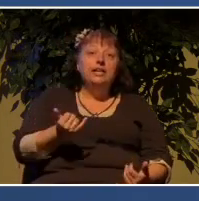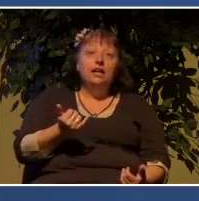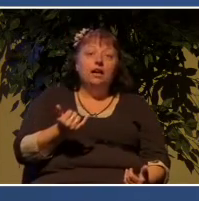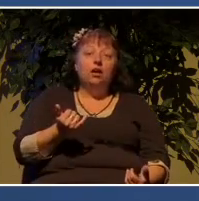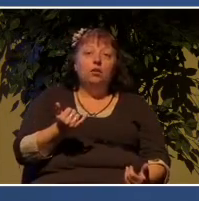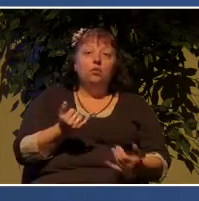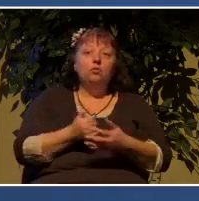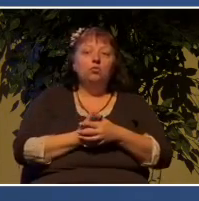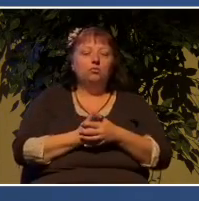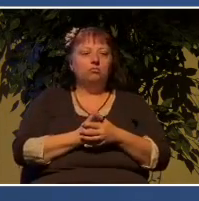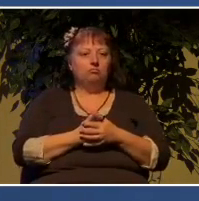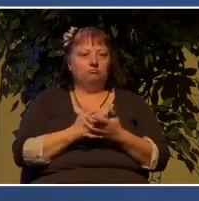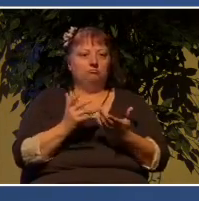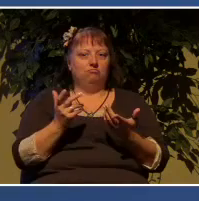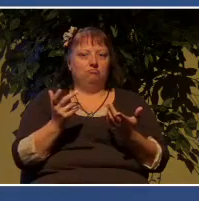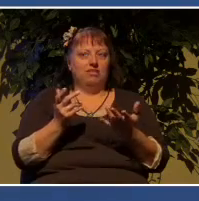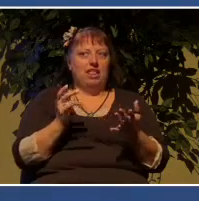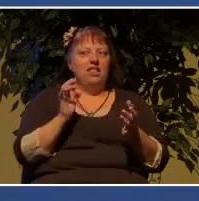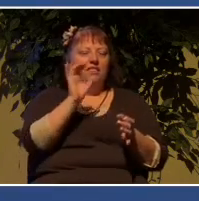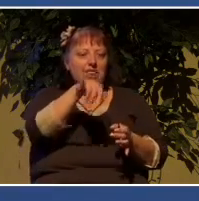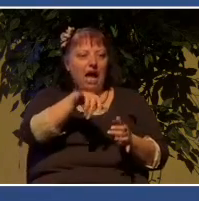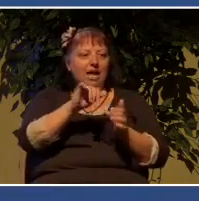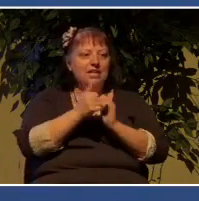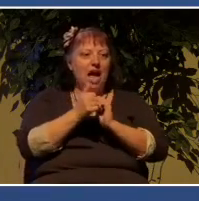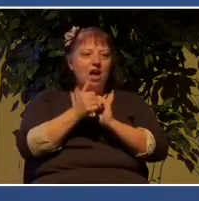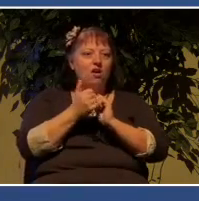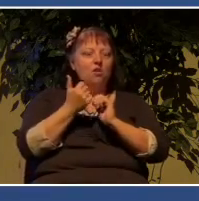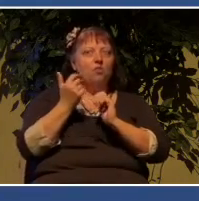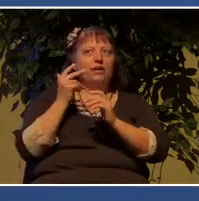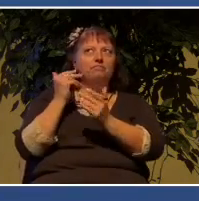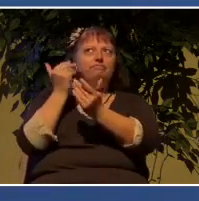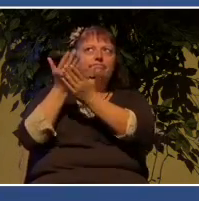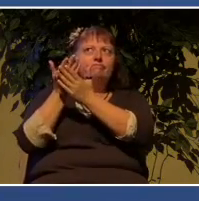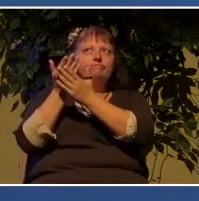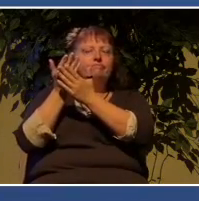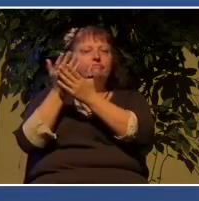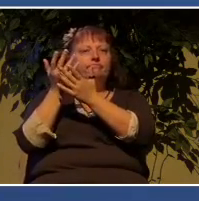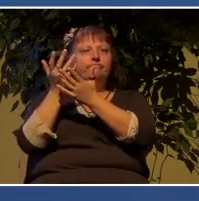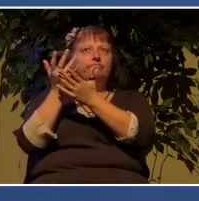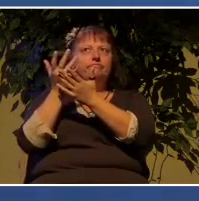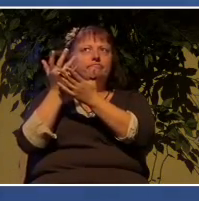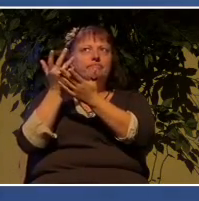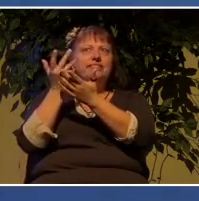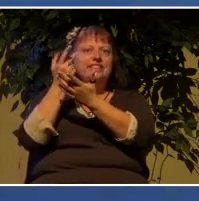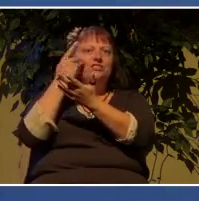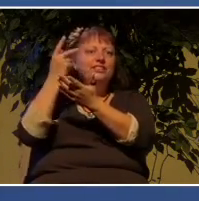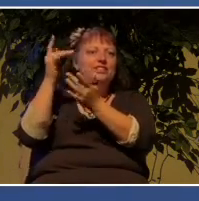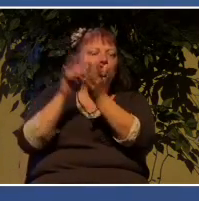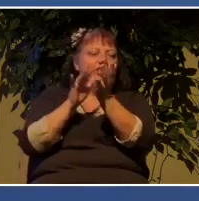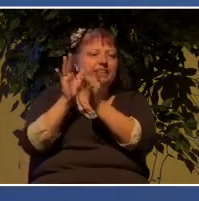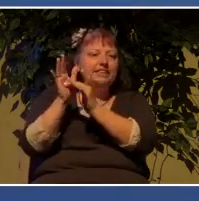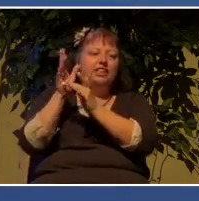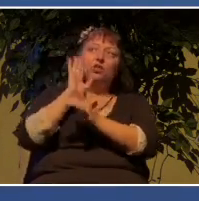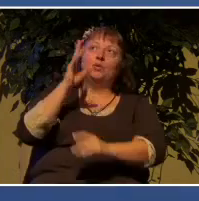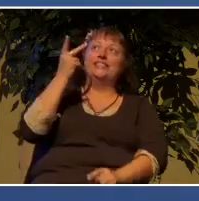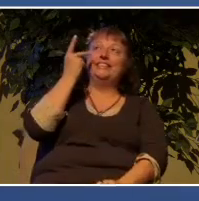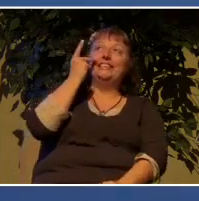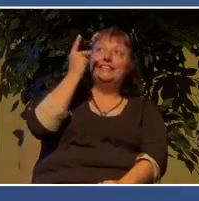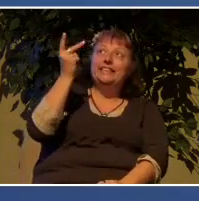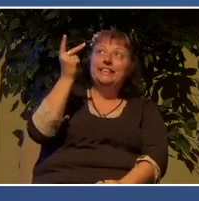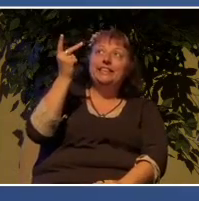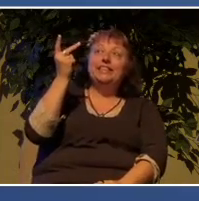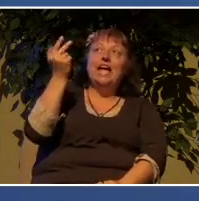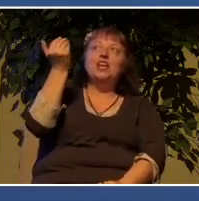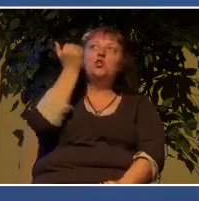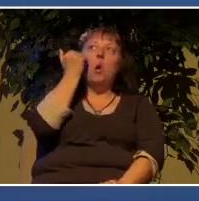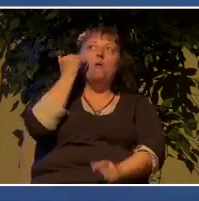it. You will know fully, even as you are fully known. And so